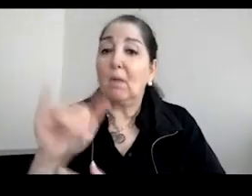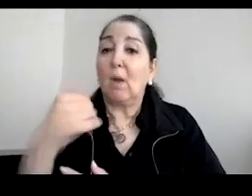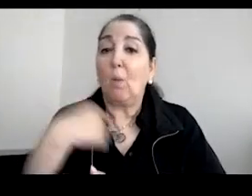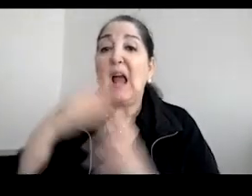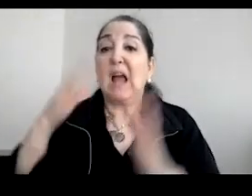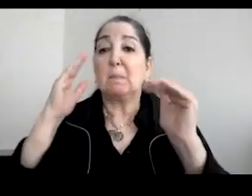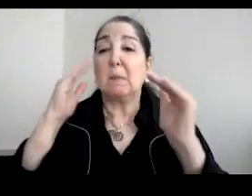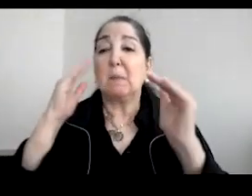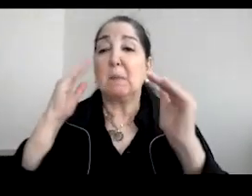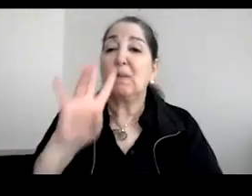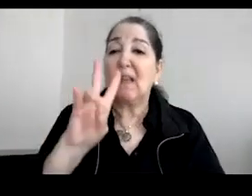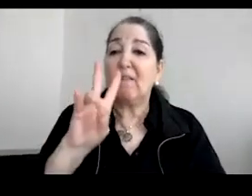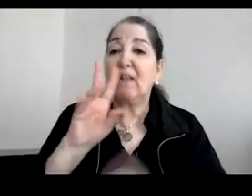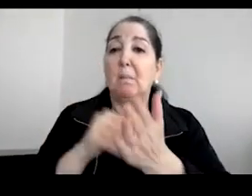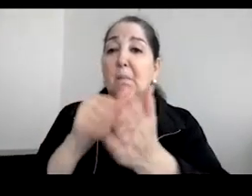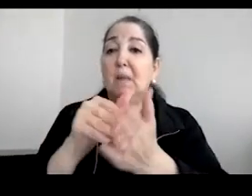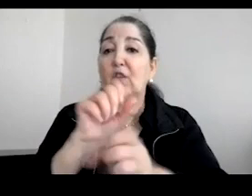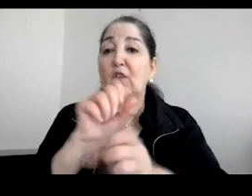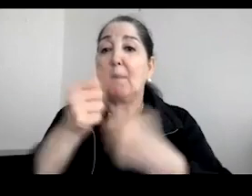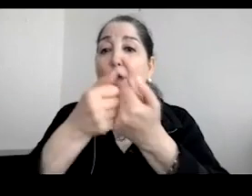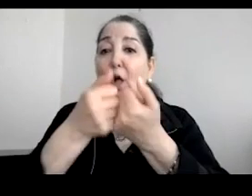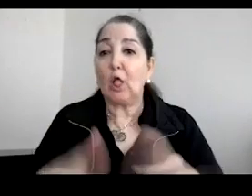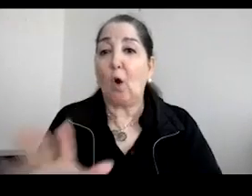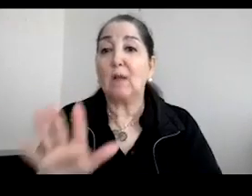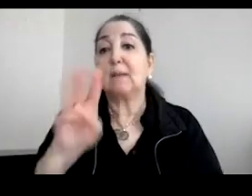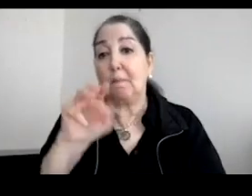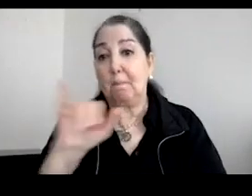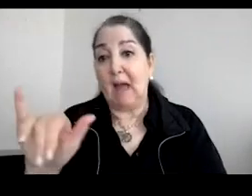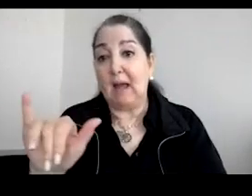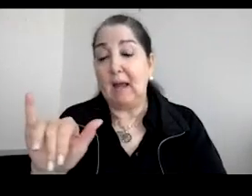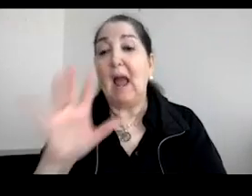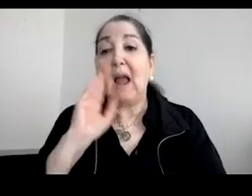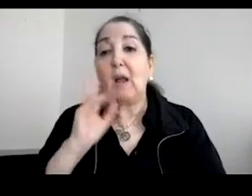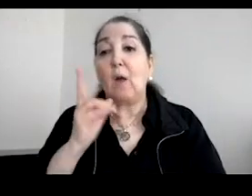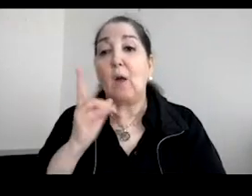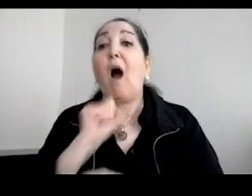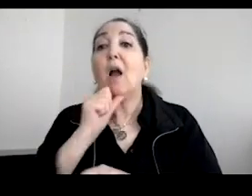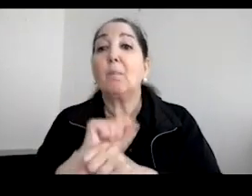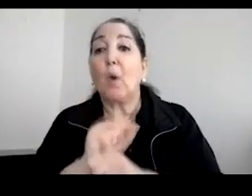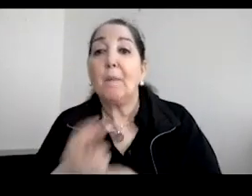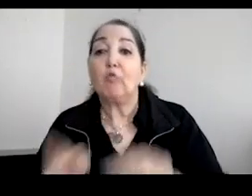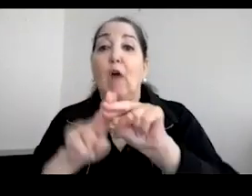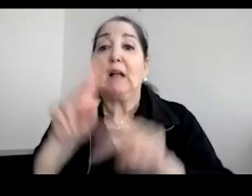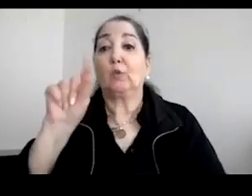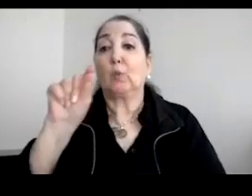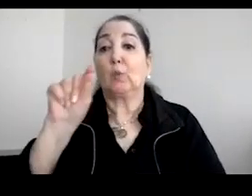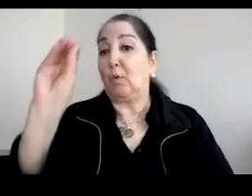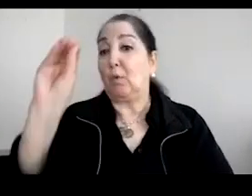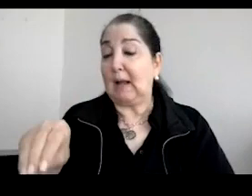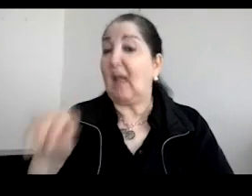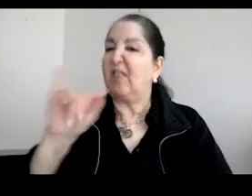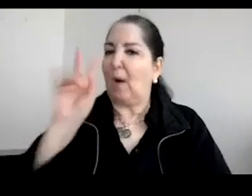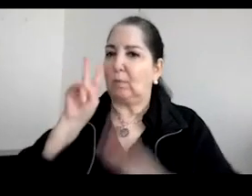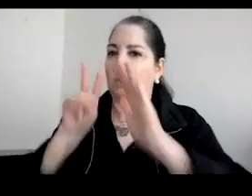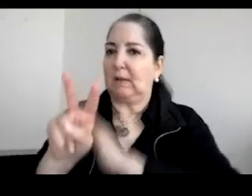about 7 million jobs lost, and the unemployment rate would continue to rise to almost 20%. Okay? Contrary to those